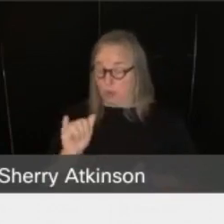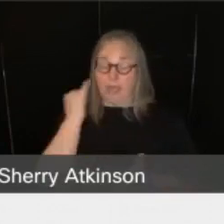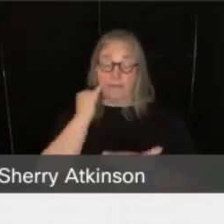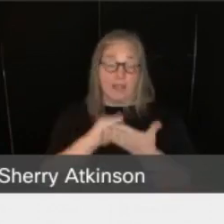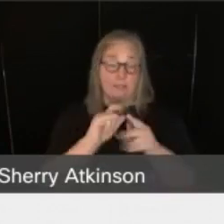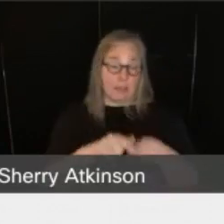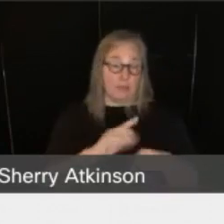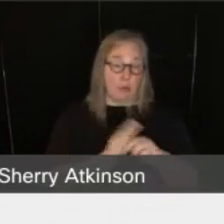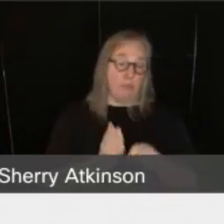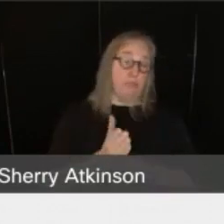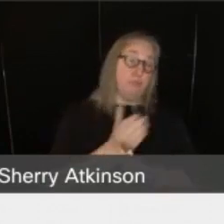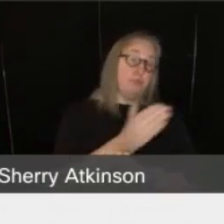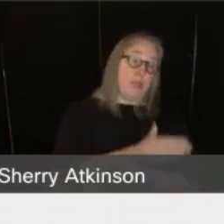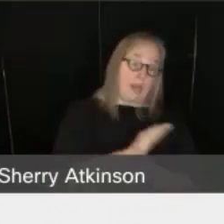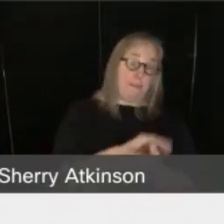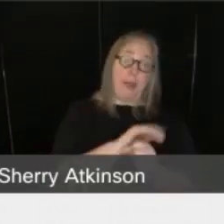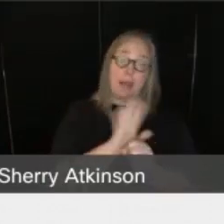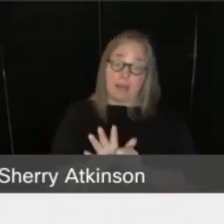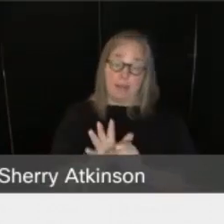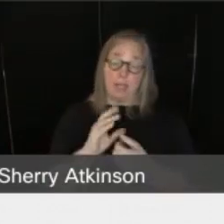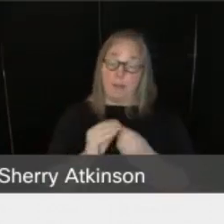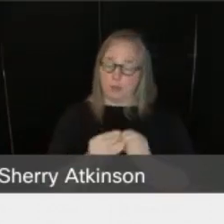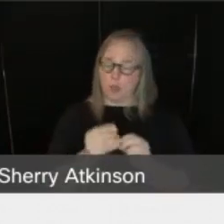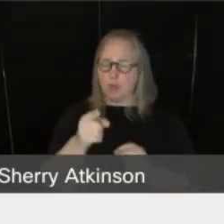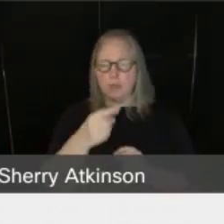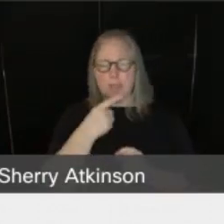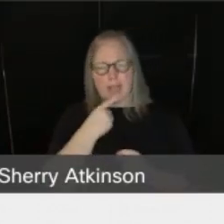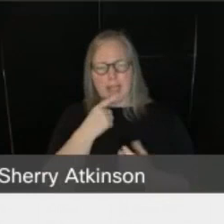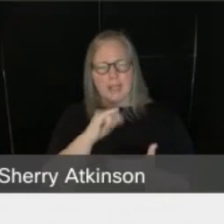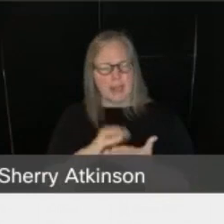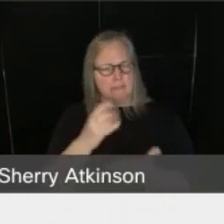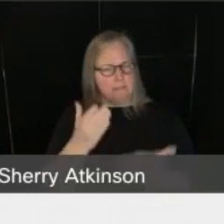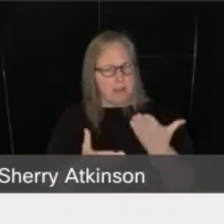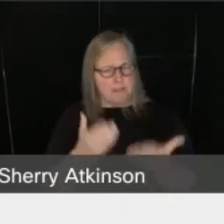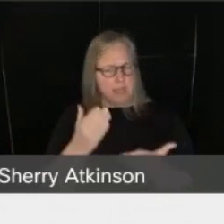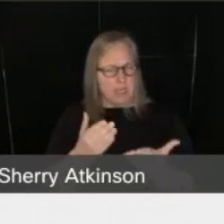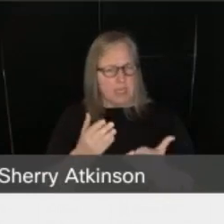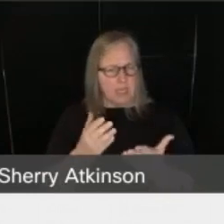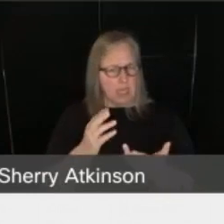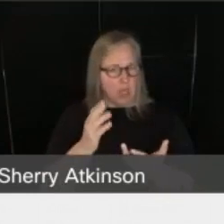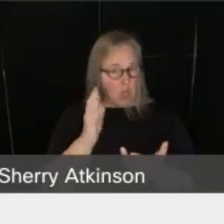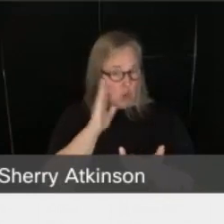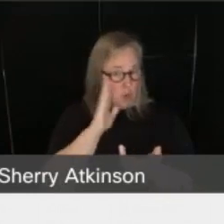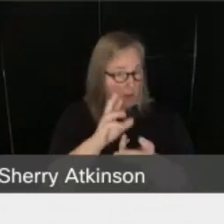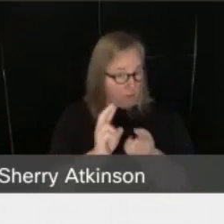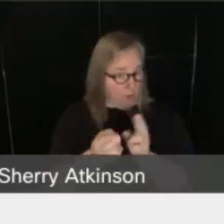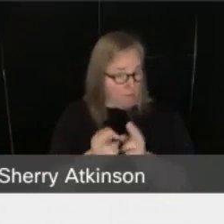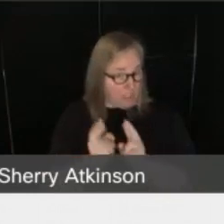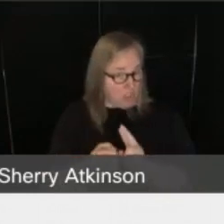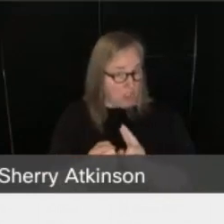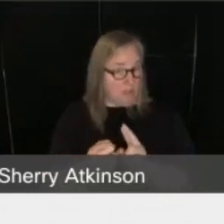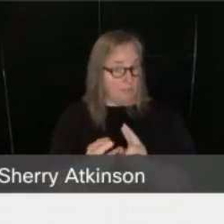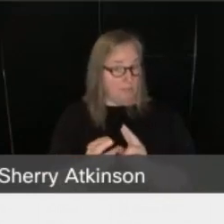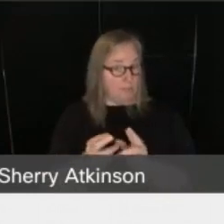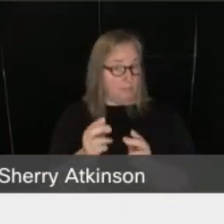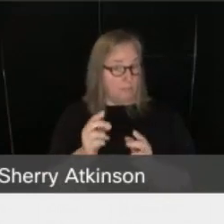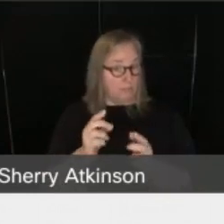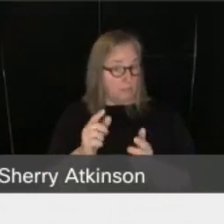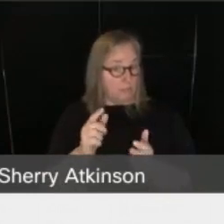numbers, are you saying that there might be like a revision to this